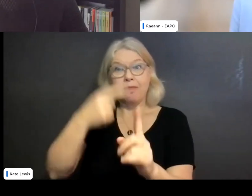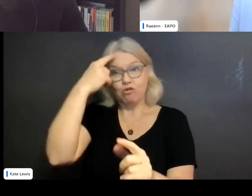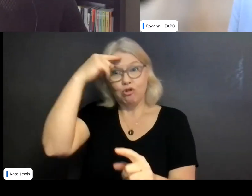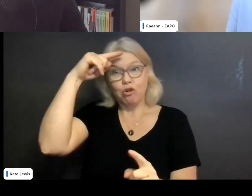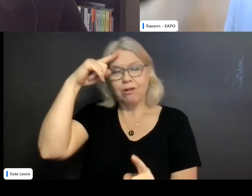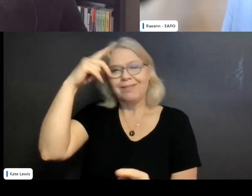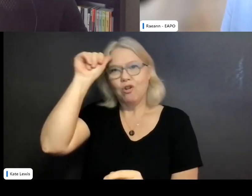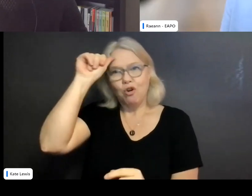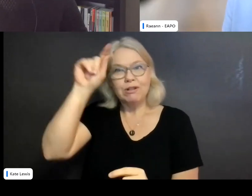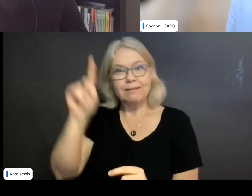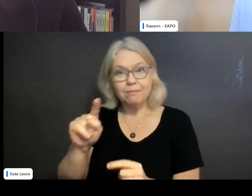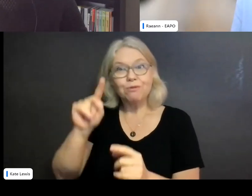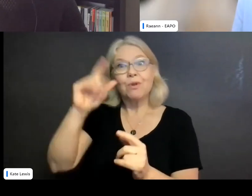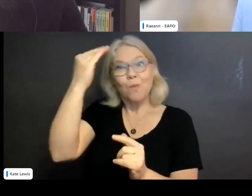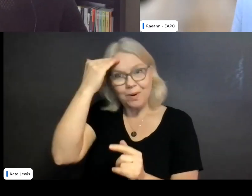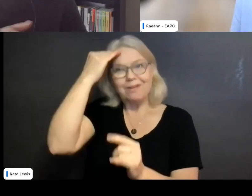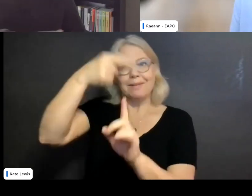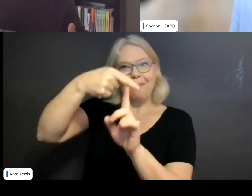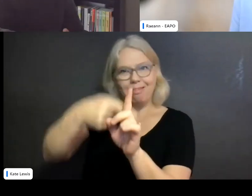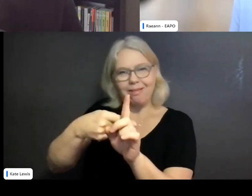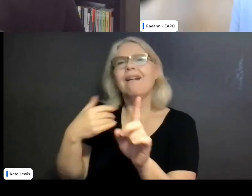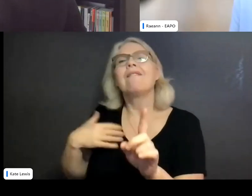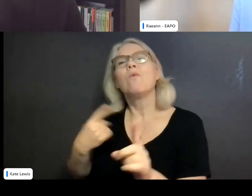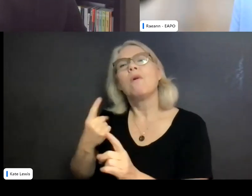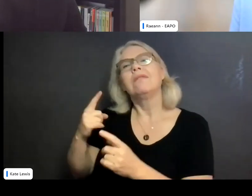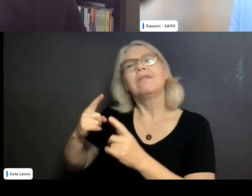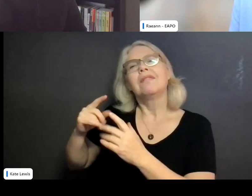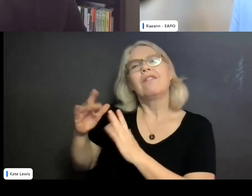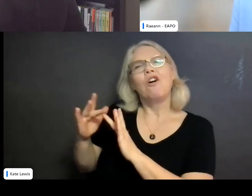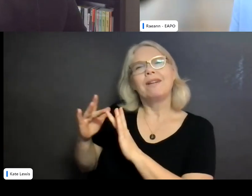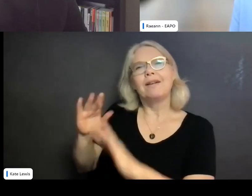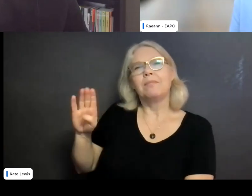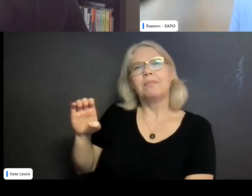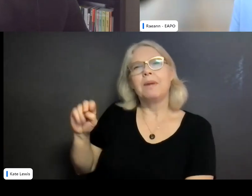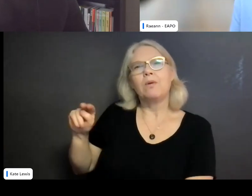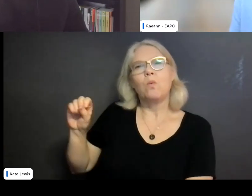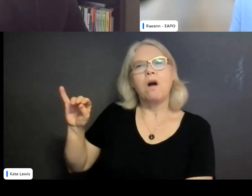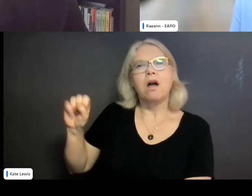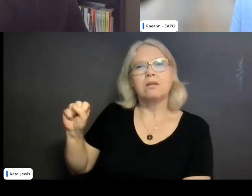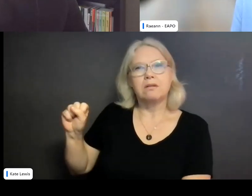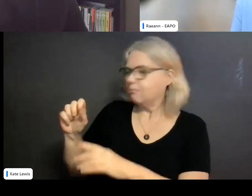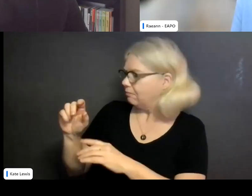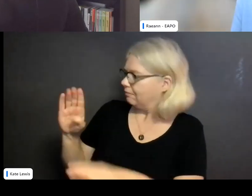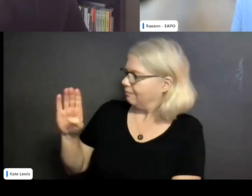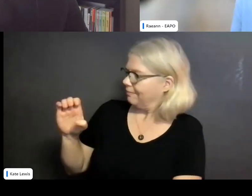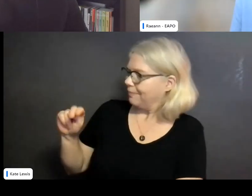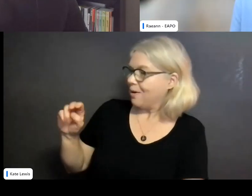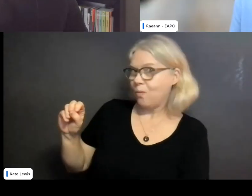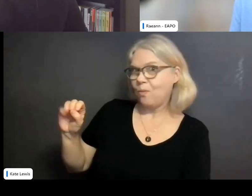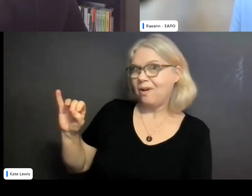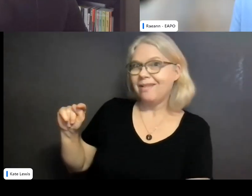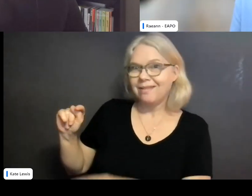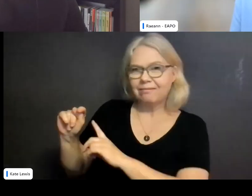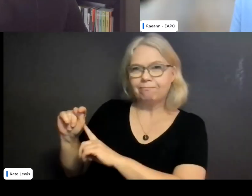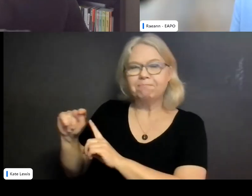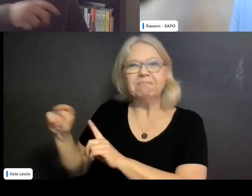colleague Benedict Chafflon from the Canadian Network for the Prevention of Elder Abuse is online, and they've just promoted the campaign